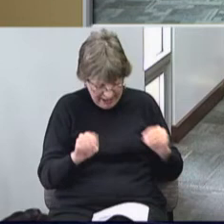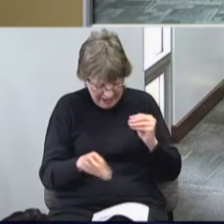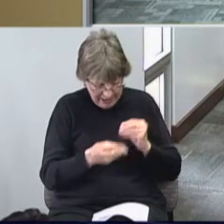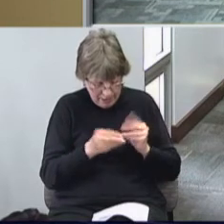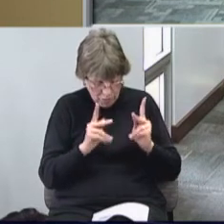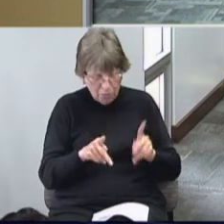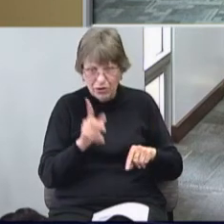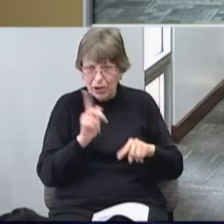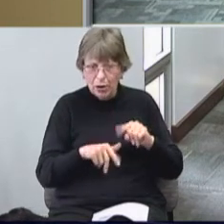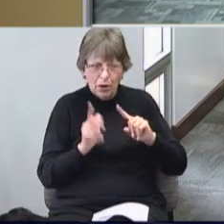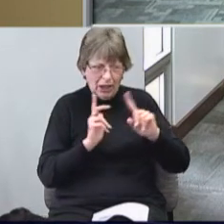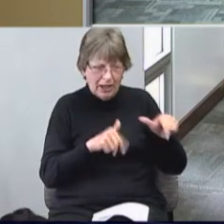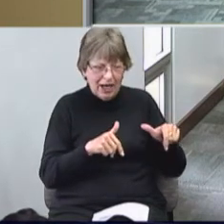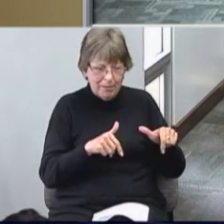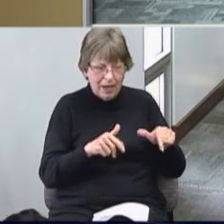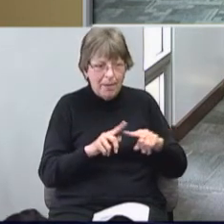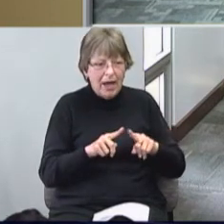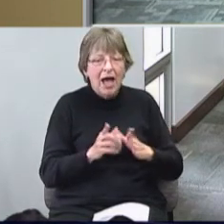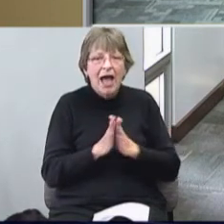and has asked